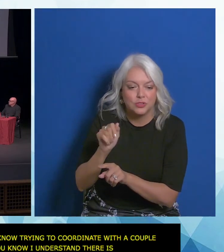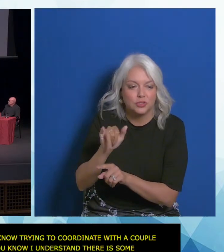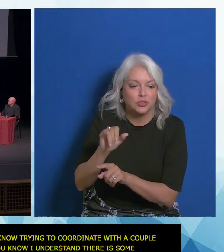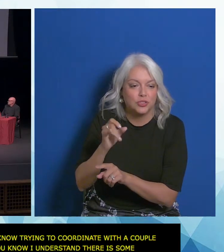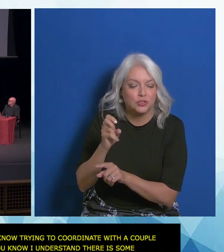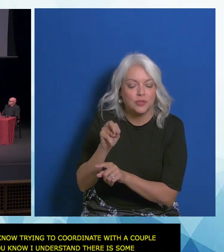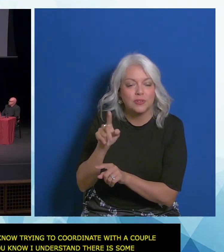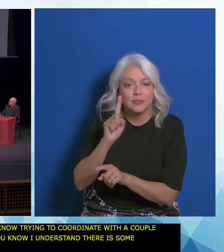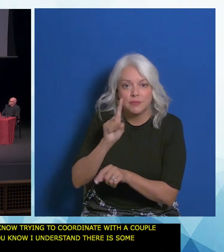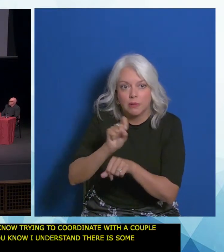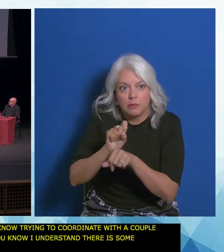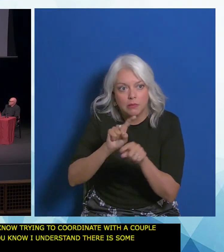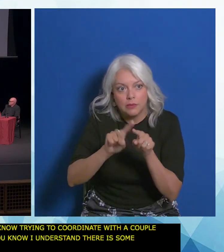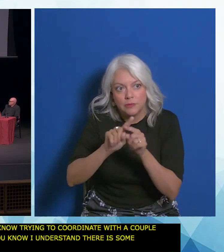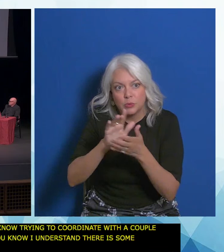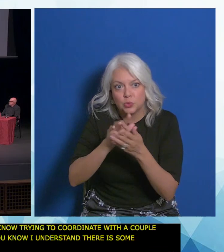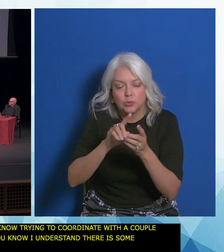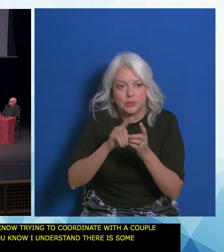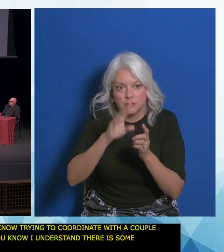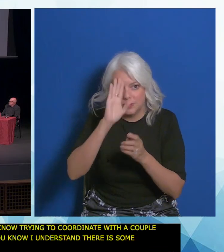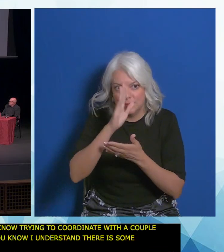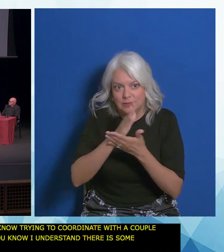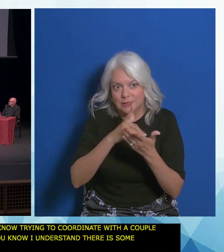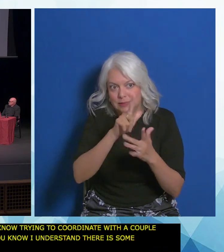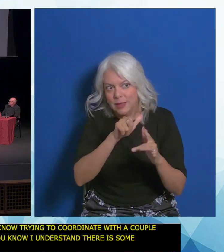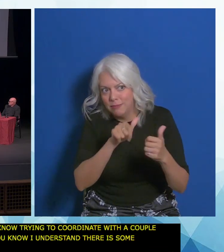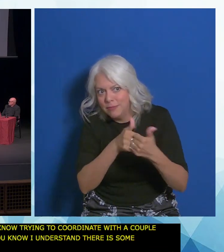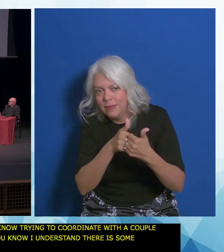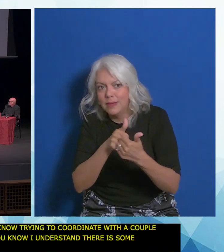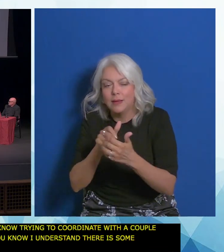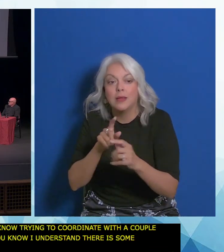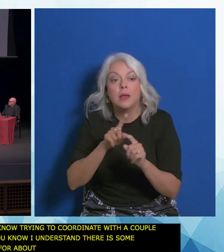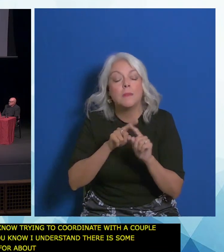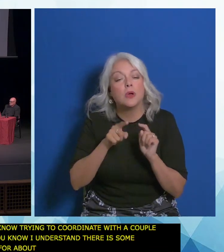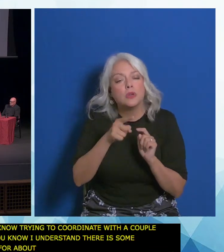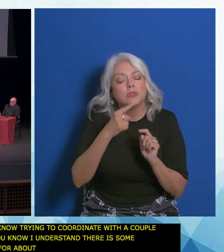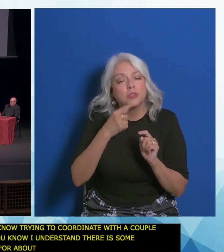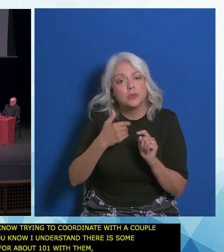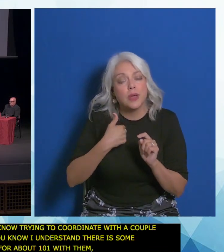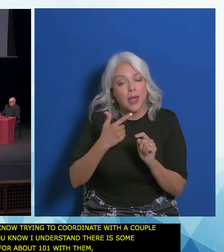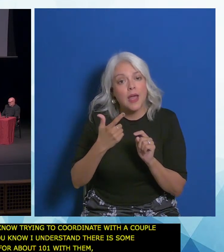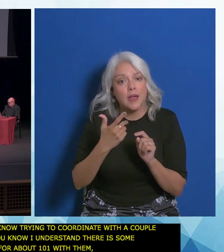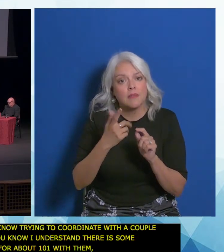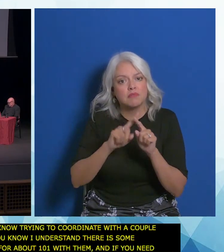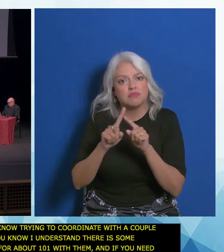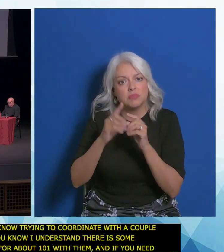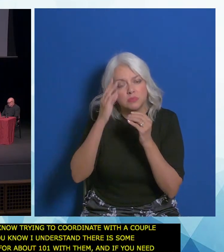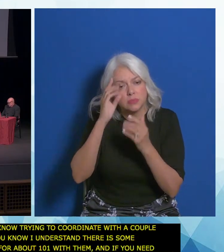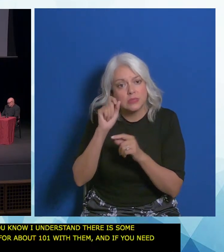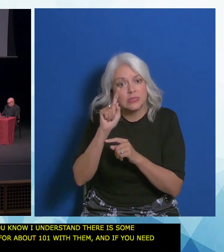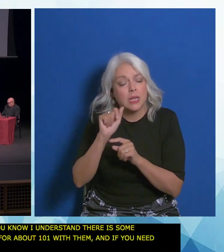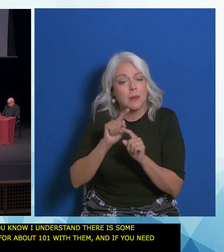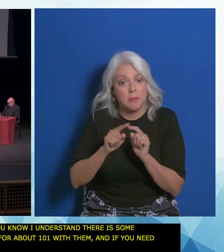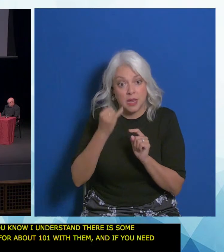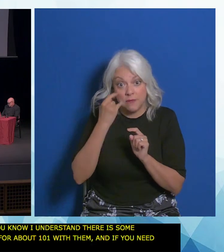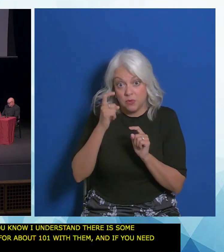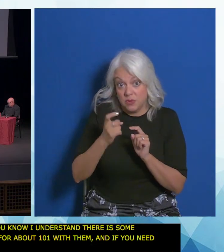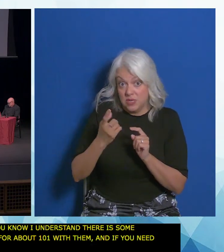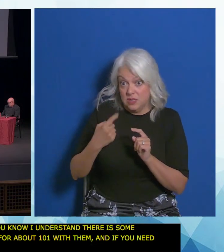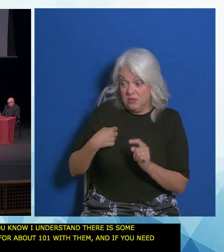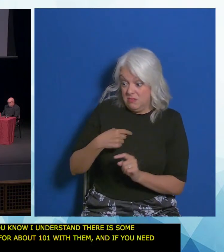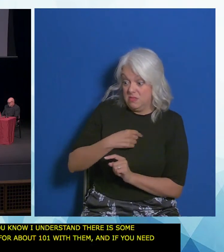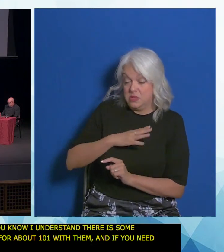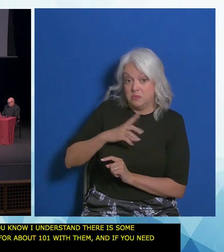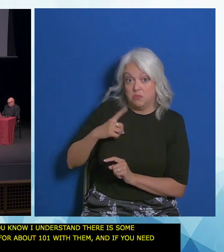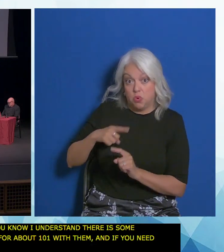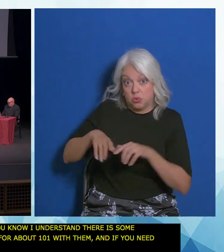You mentioned that you have data from about 101 of them. If you need anything from the board, if you need us to amend an IGA, if you need us to take some other